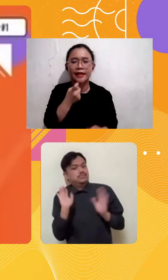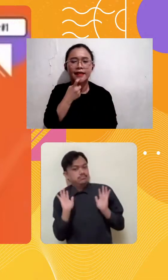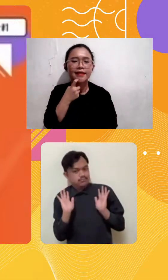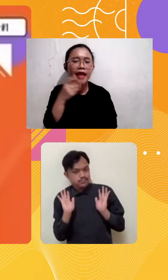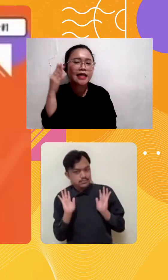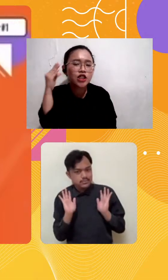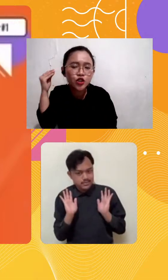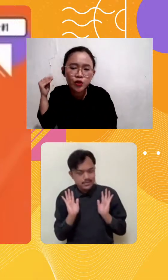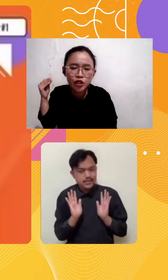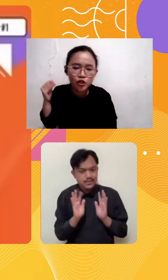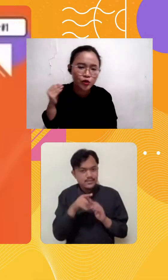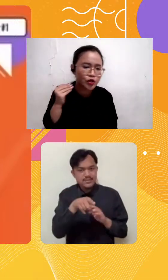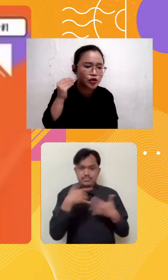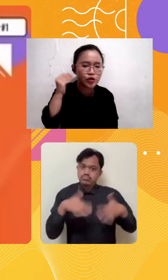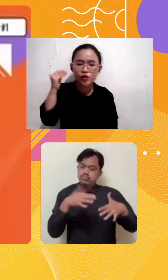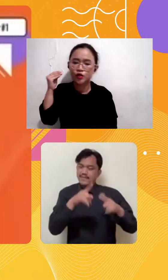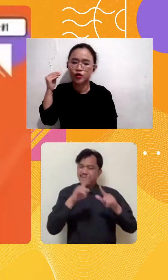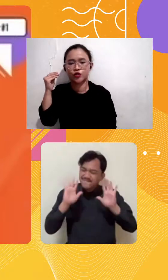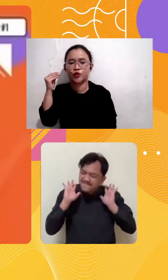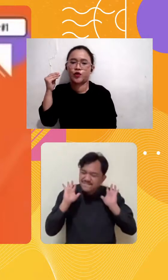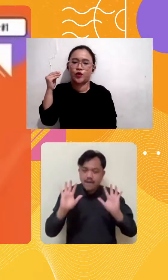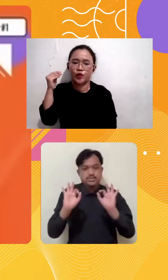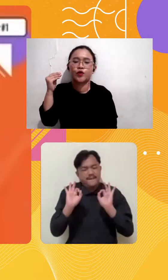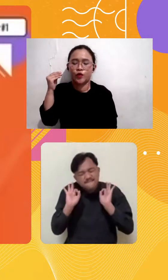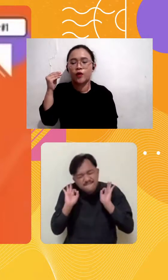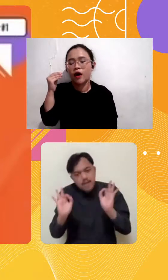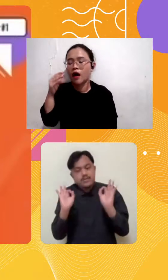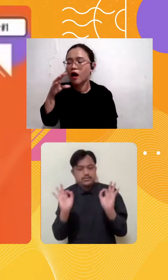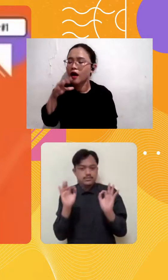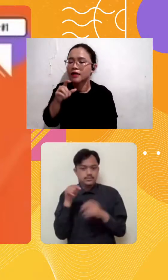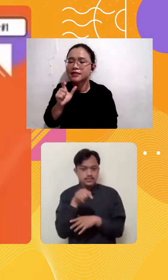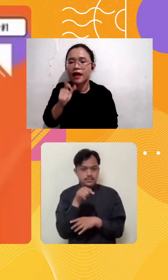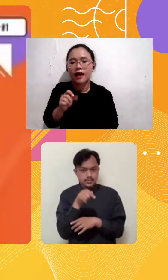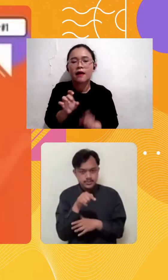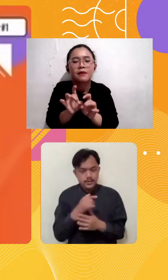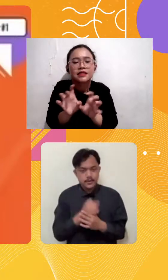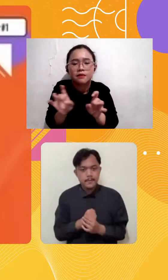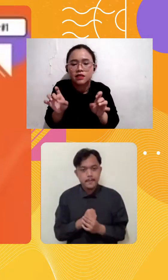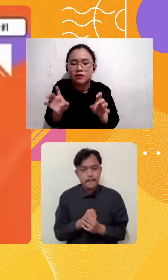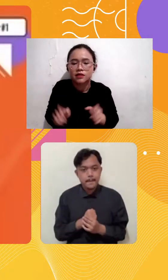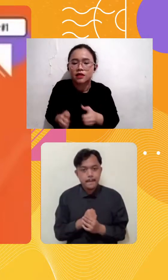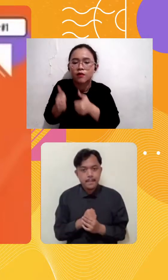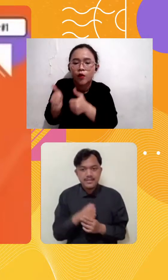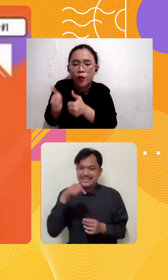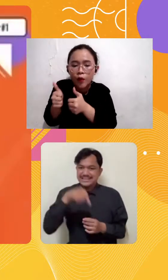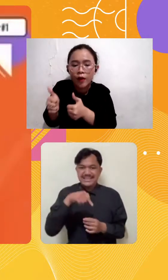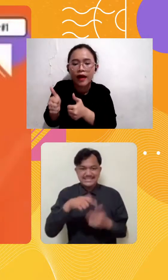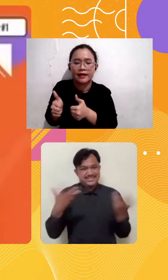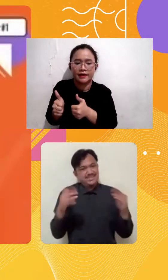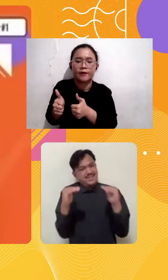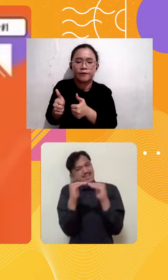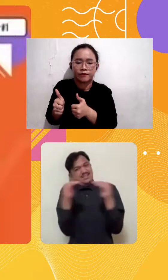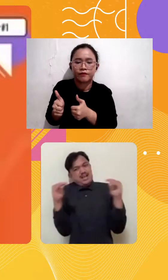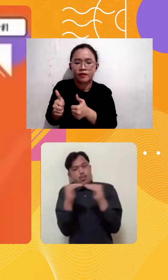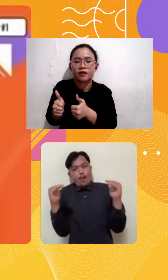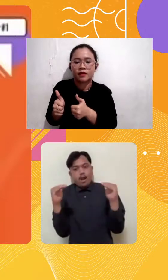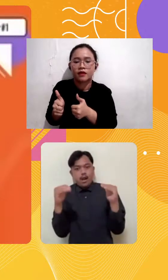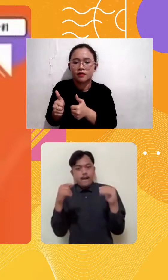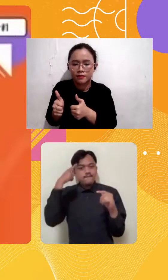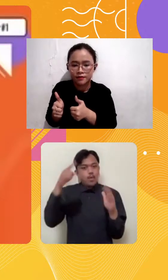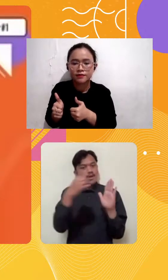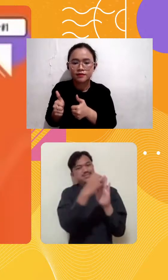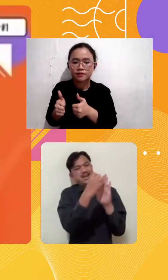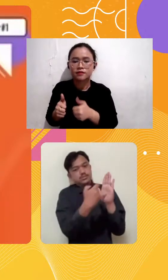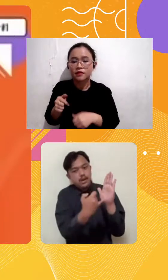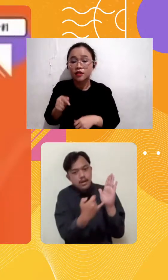content, the quality of the content also be main point in the work, so that the